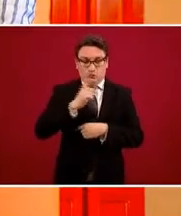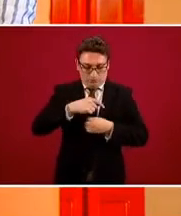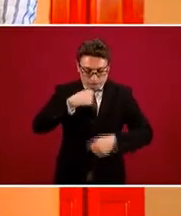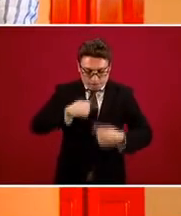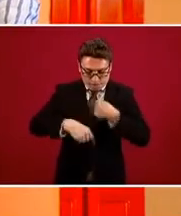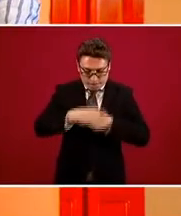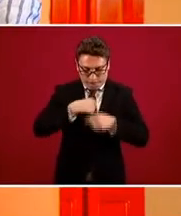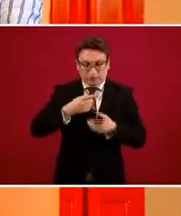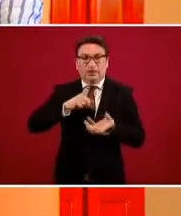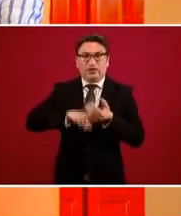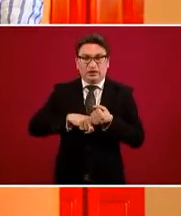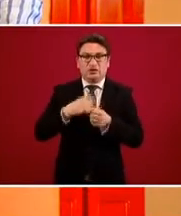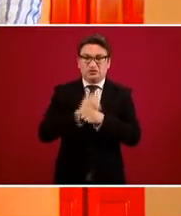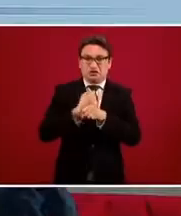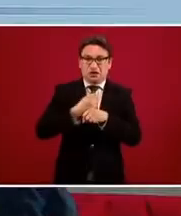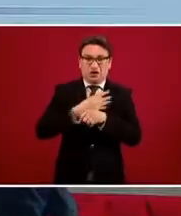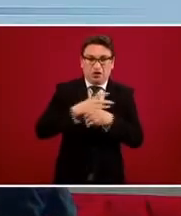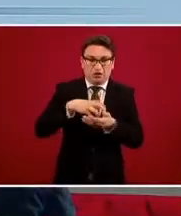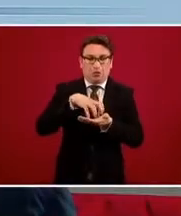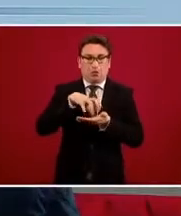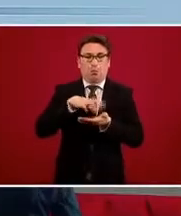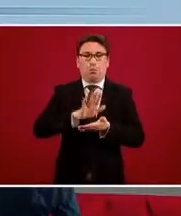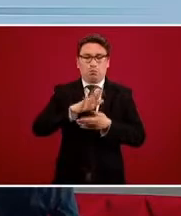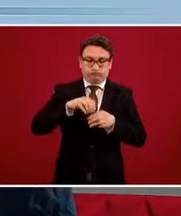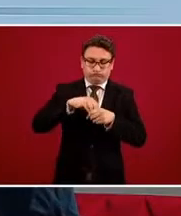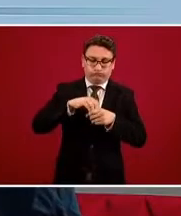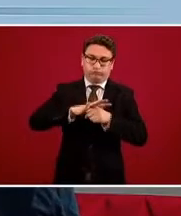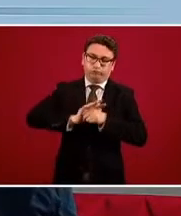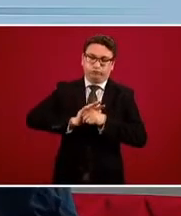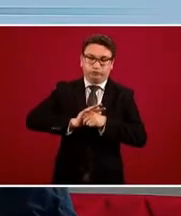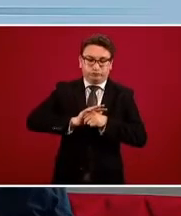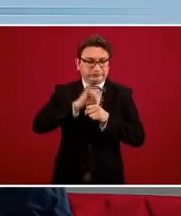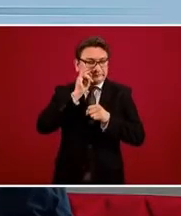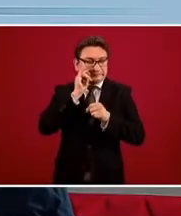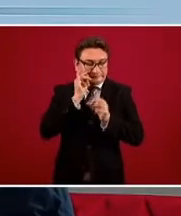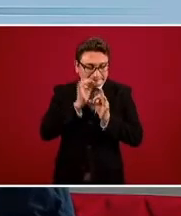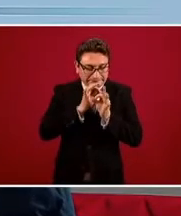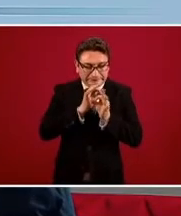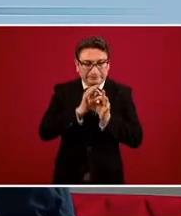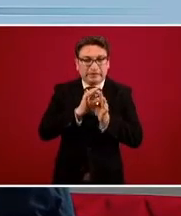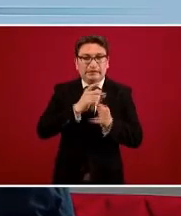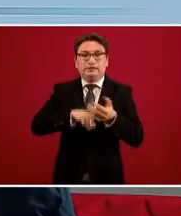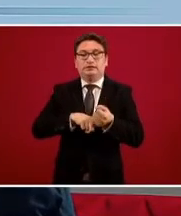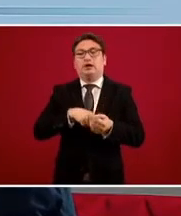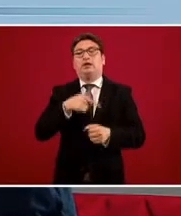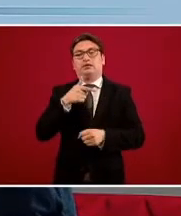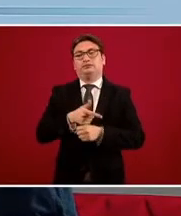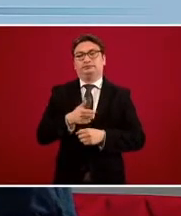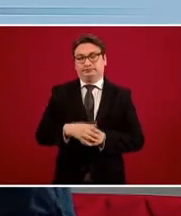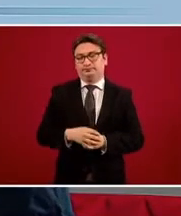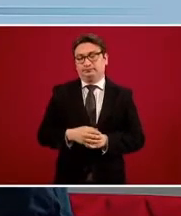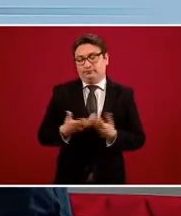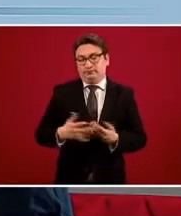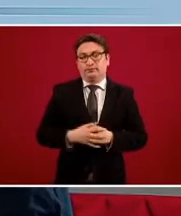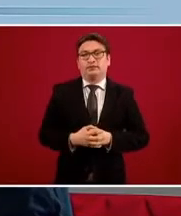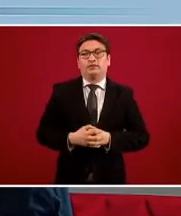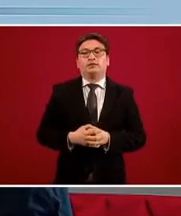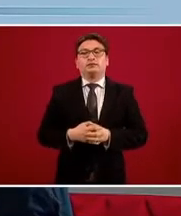inflicted by the virus can be divided into inflammatory damage and obstructive